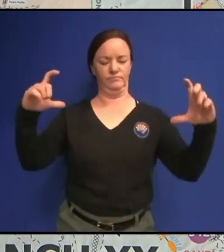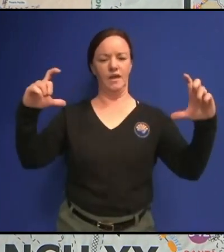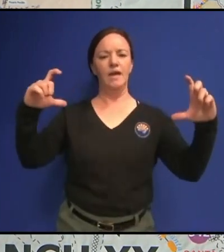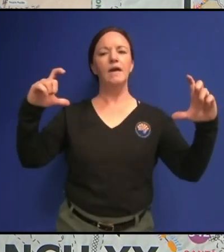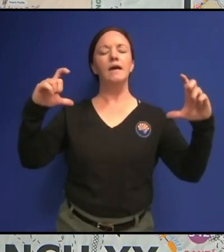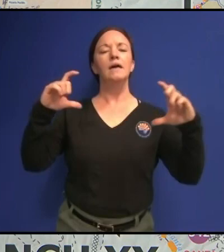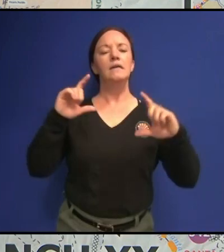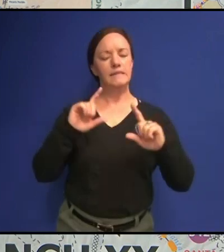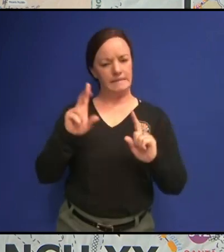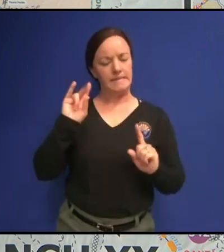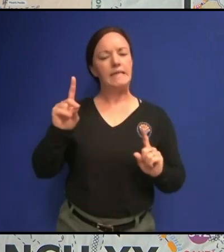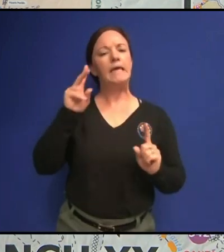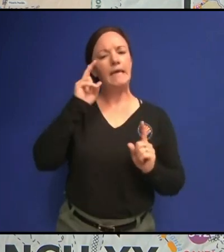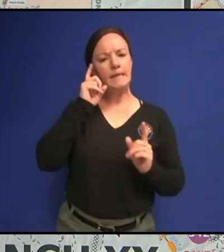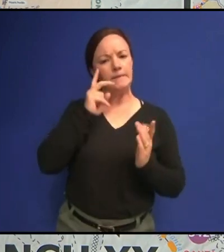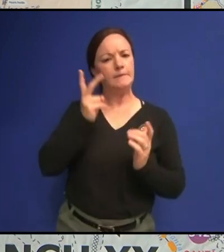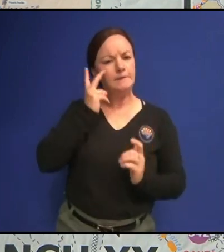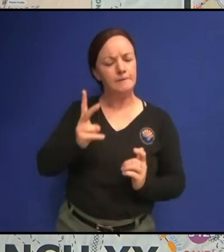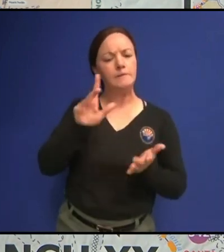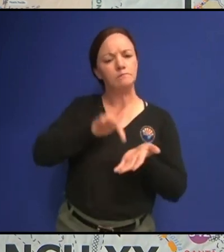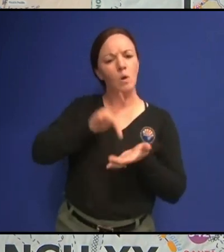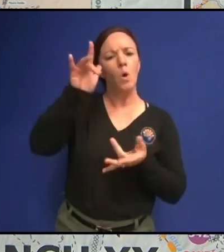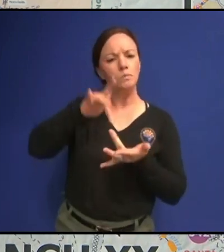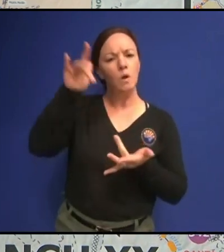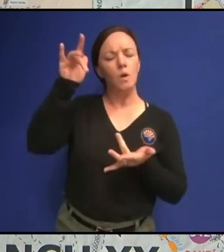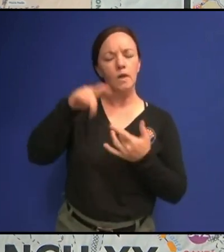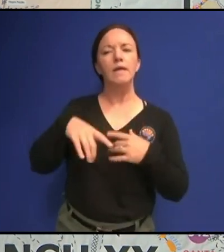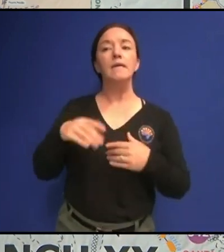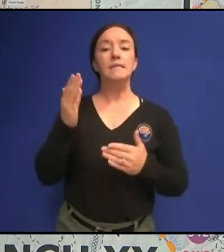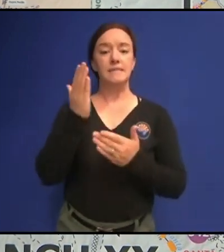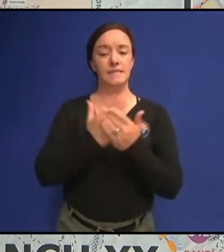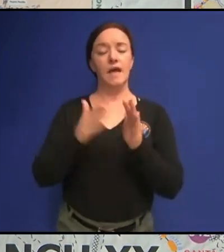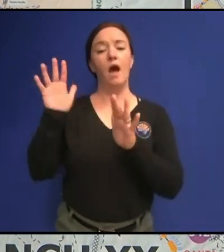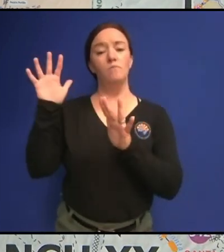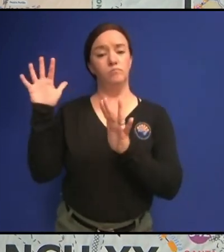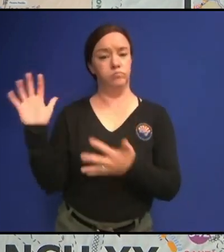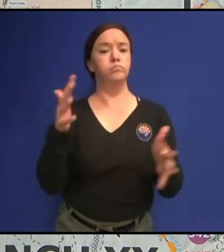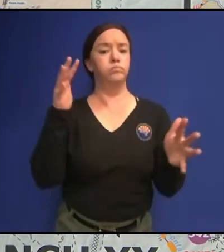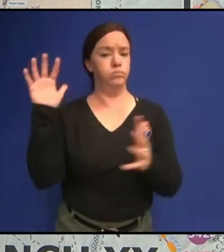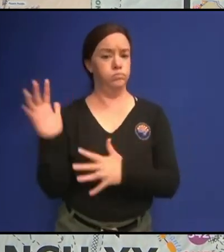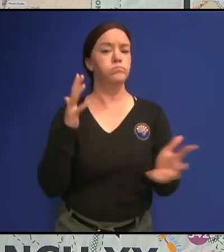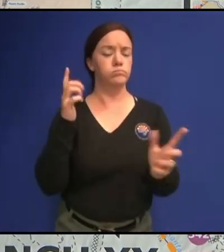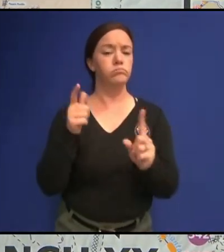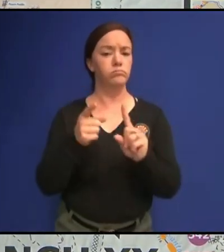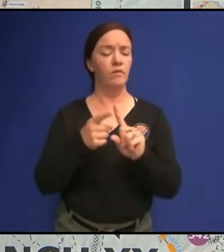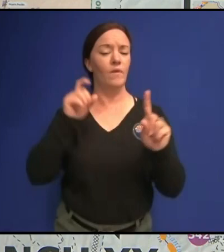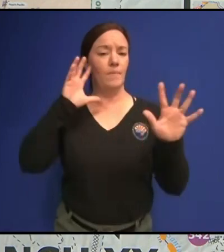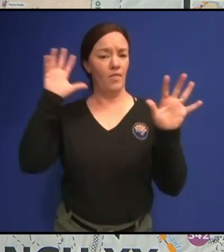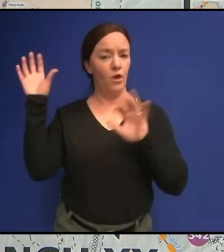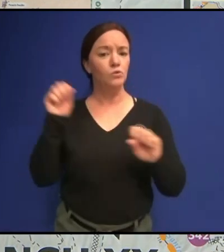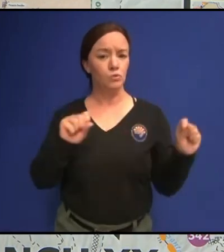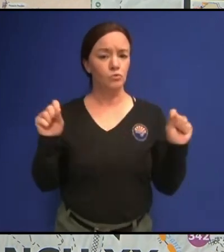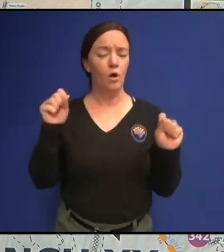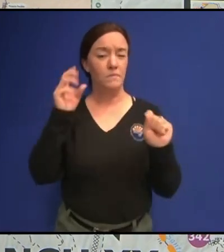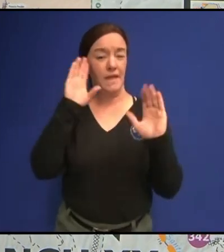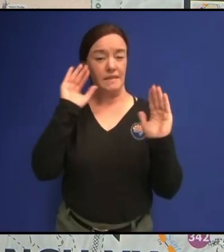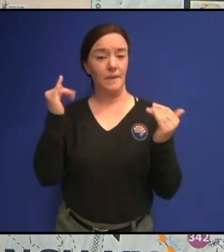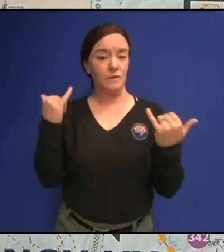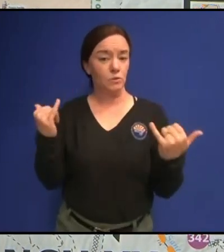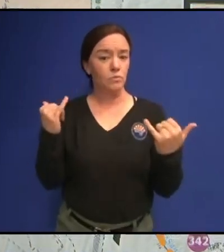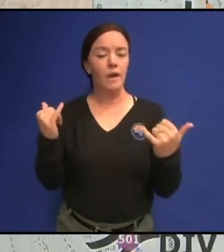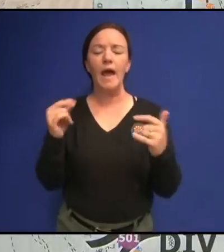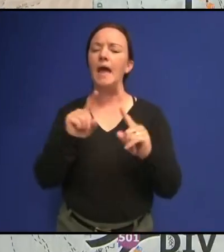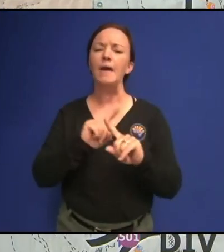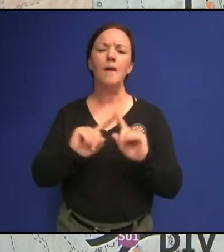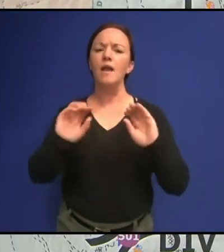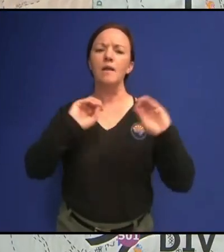got some wind, some outflows from some of those thunderstorms they're calling for later today, we may see some more smokes, but nothing is a threat to the line. But there still will